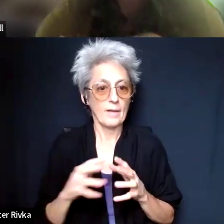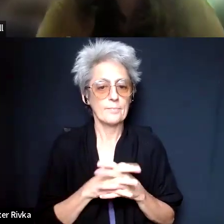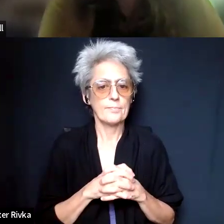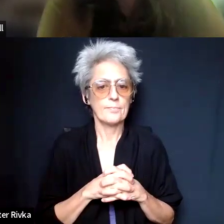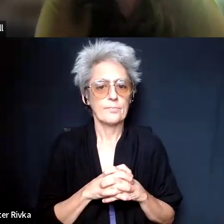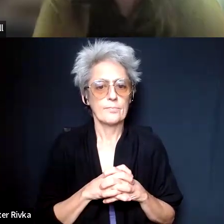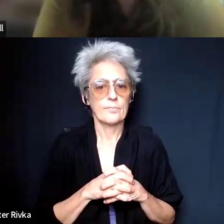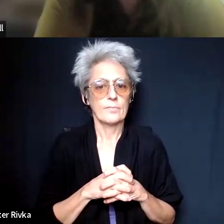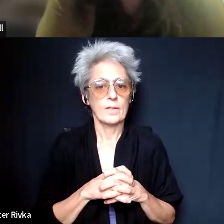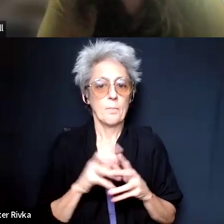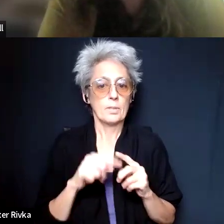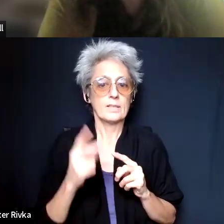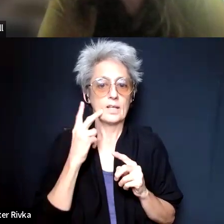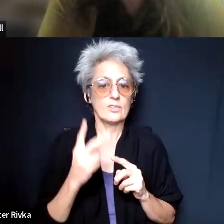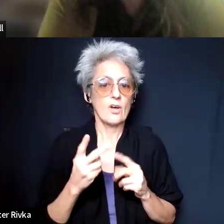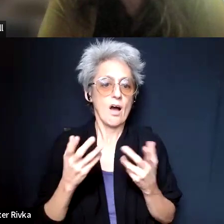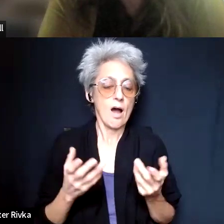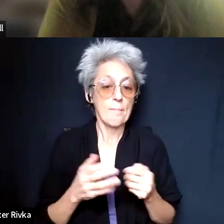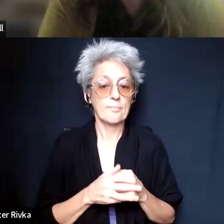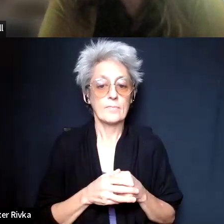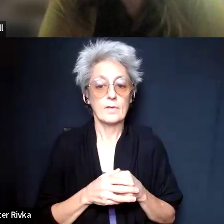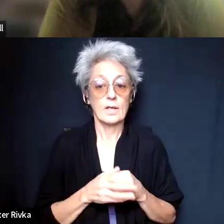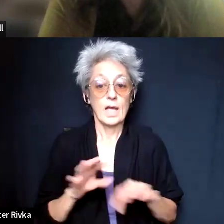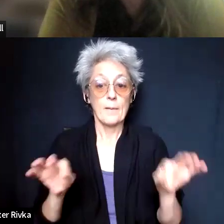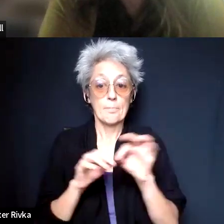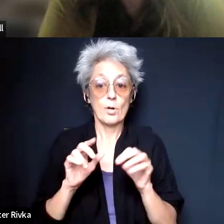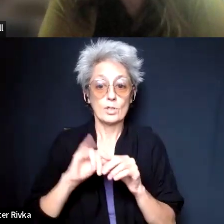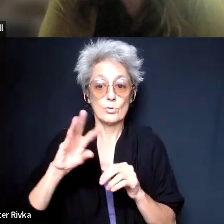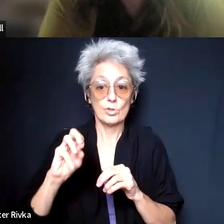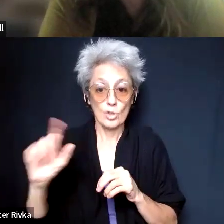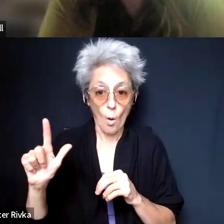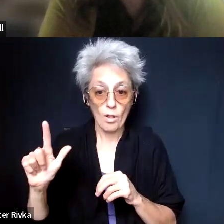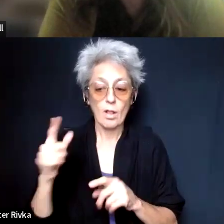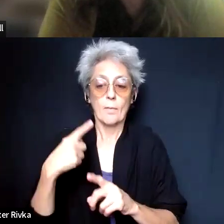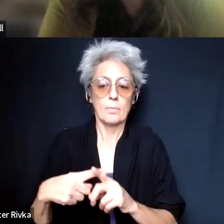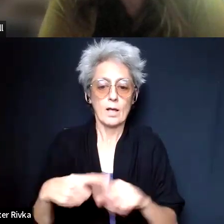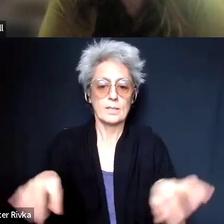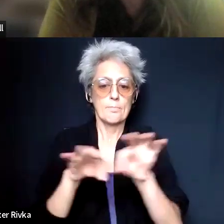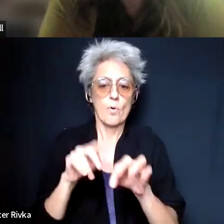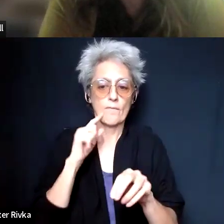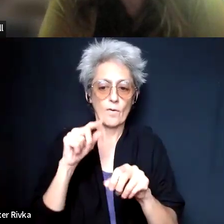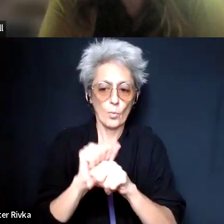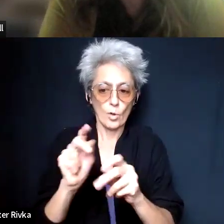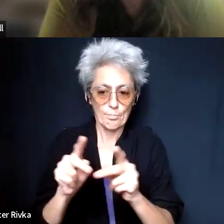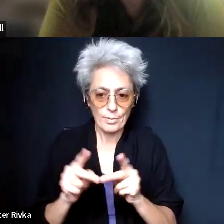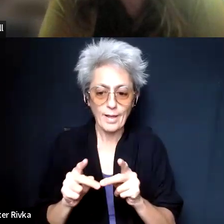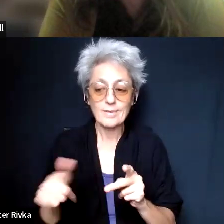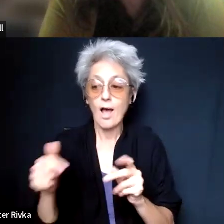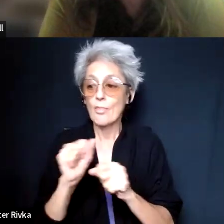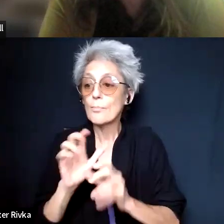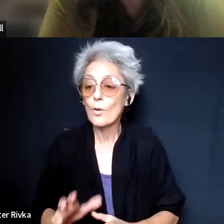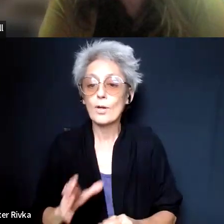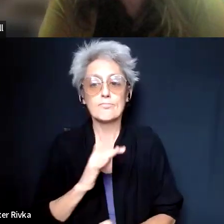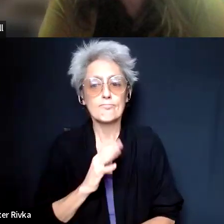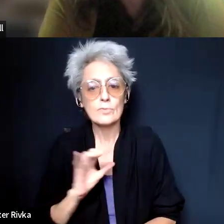saw, you know, what it meant to Joel, but they saw what it meant to the workplace and the other employees. So